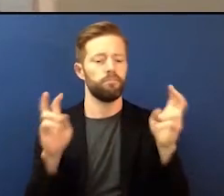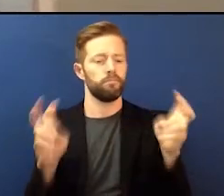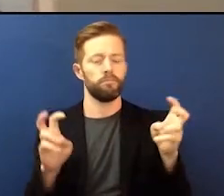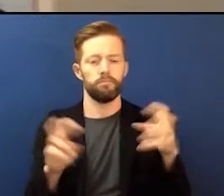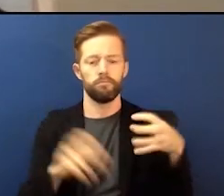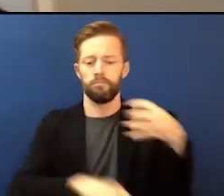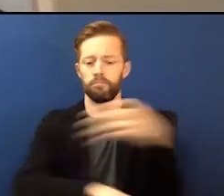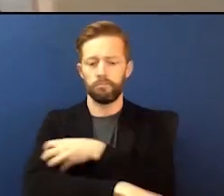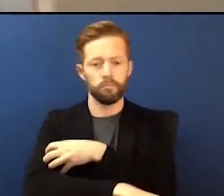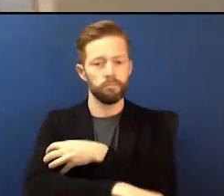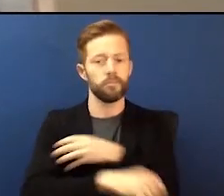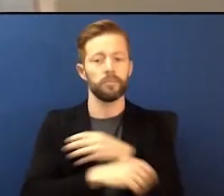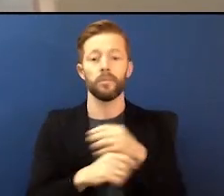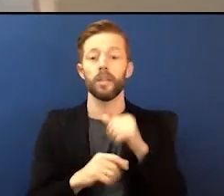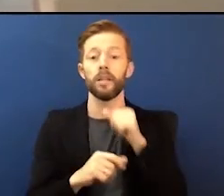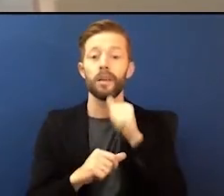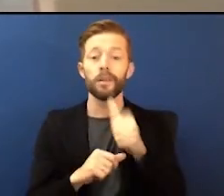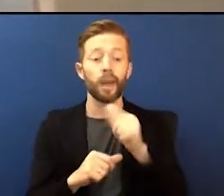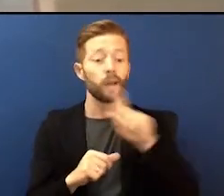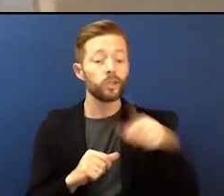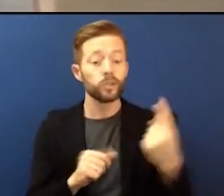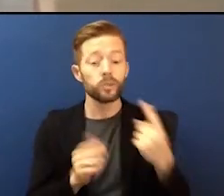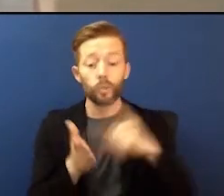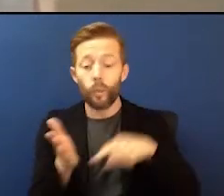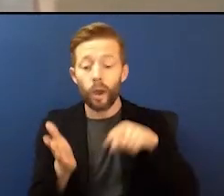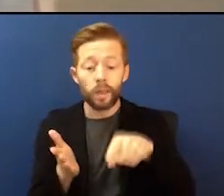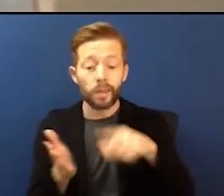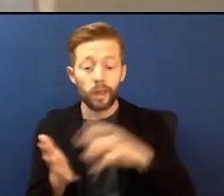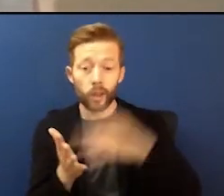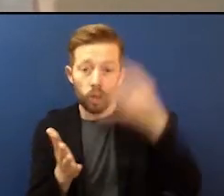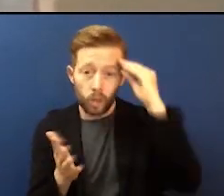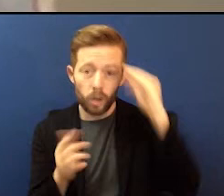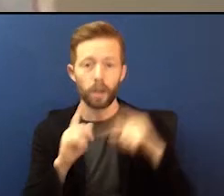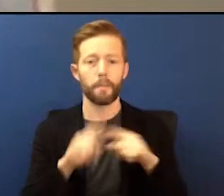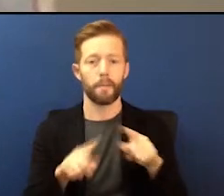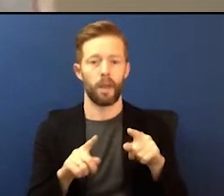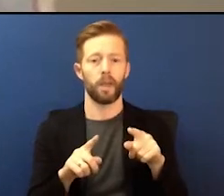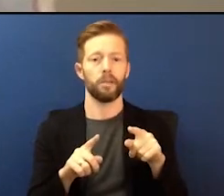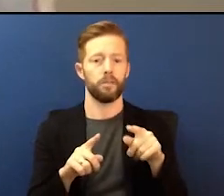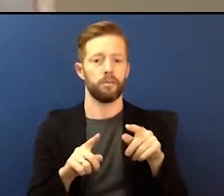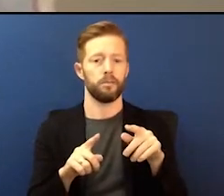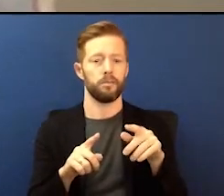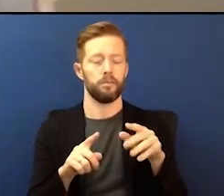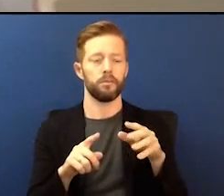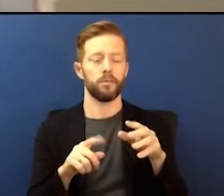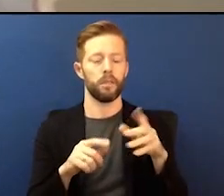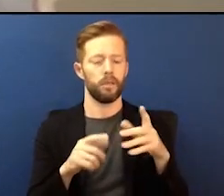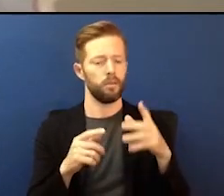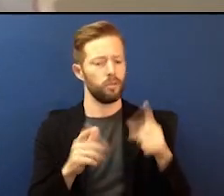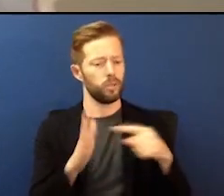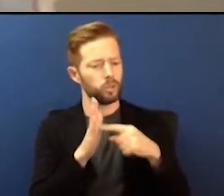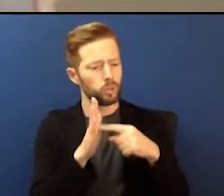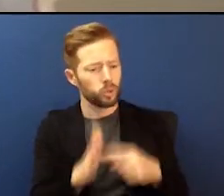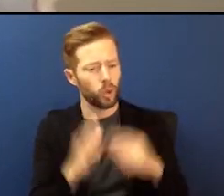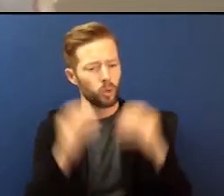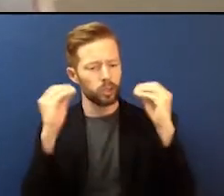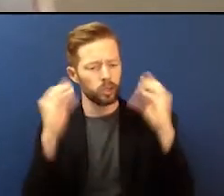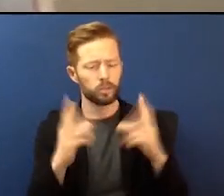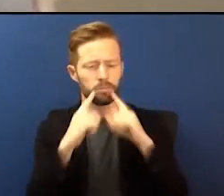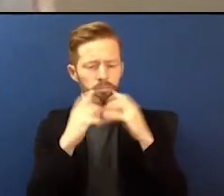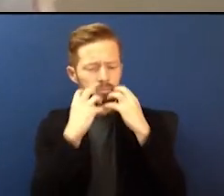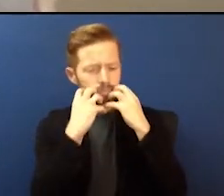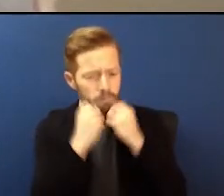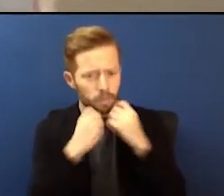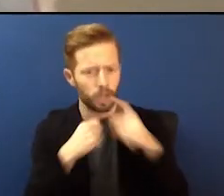loudly, not just about what their kids are learning in science, but around how much their teacher cares about